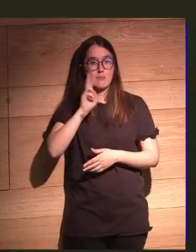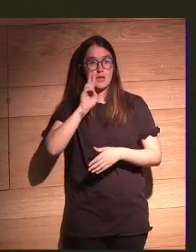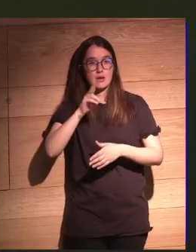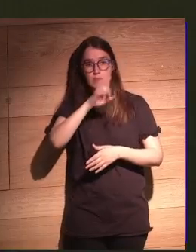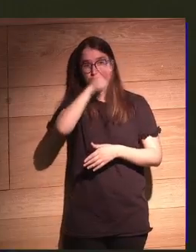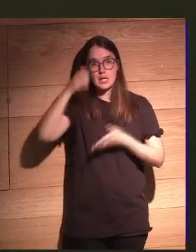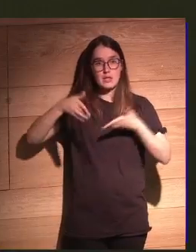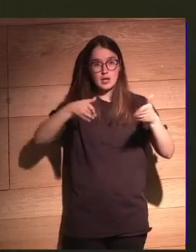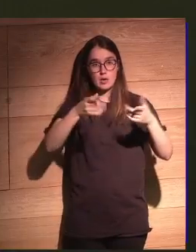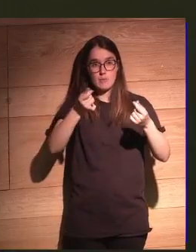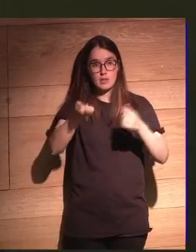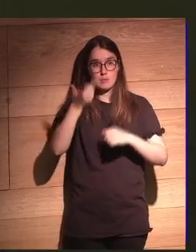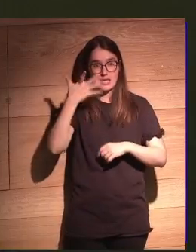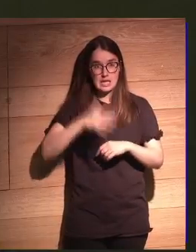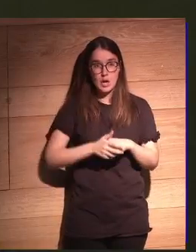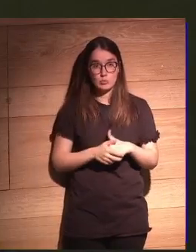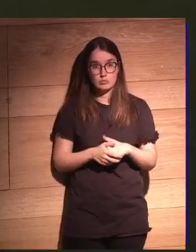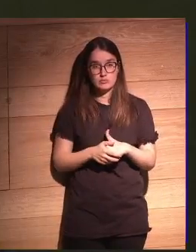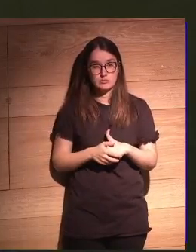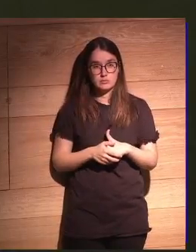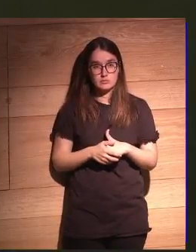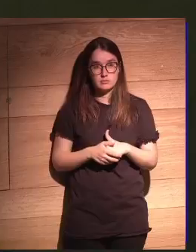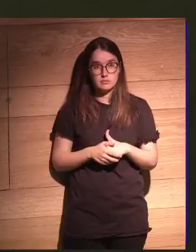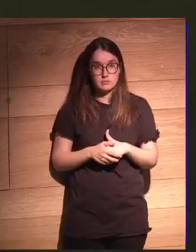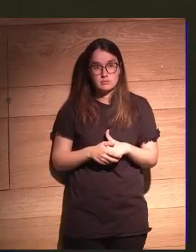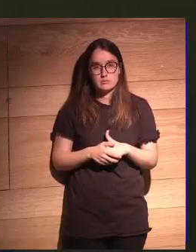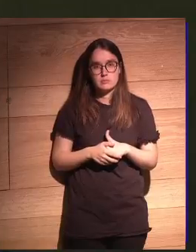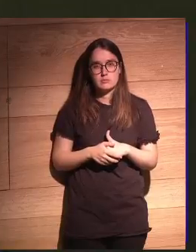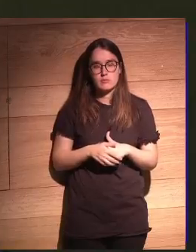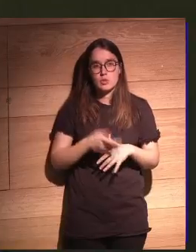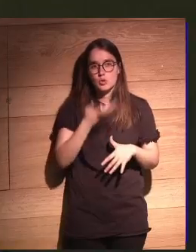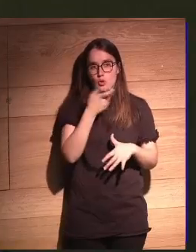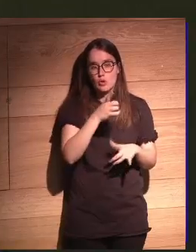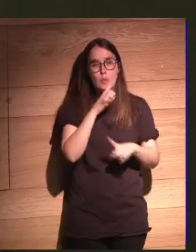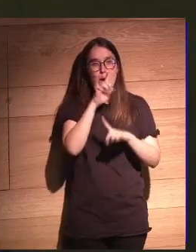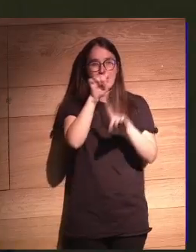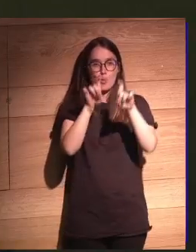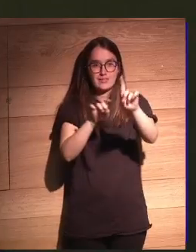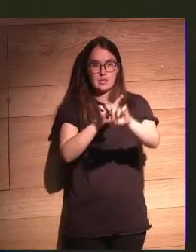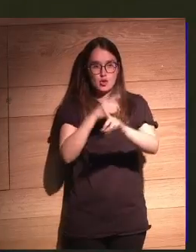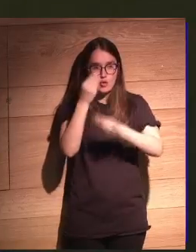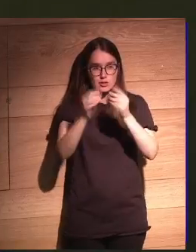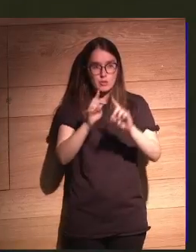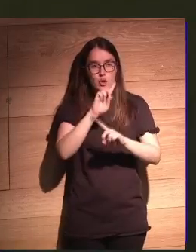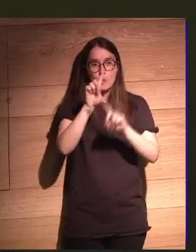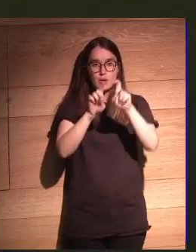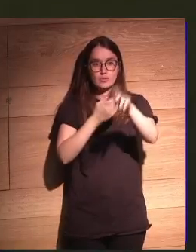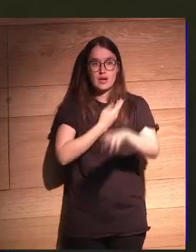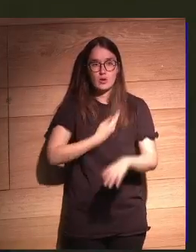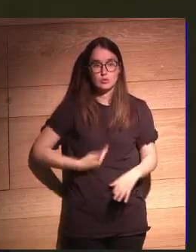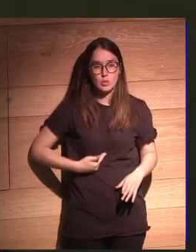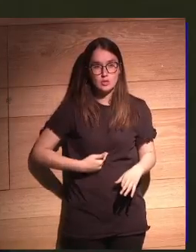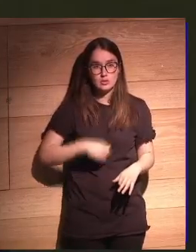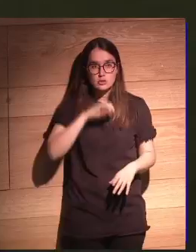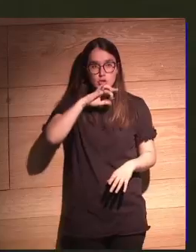all these houses around the river would see an upraise in their prices. I do not know the figures, but